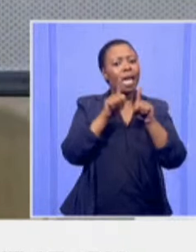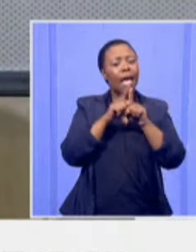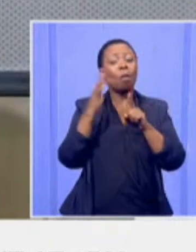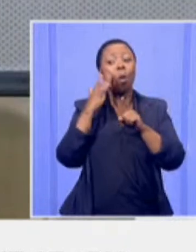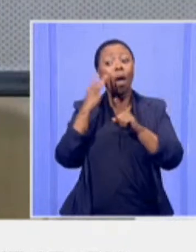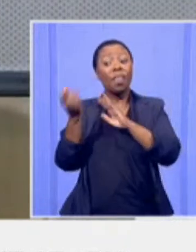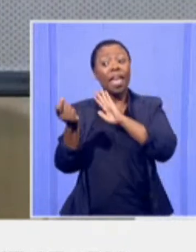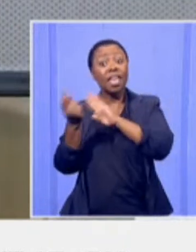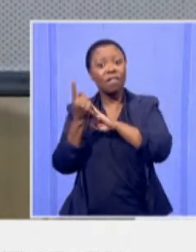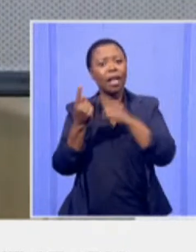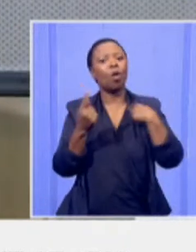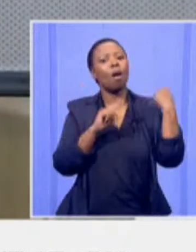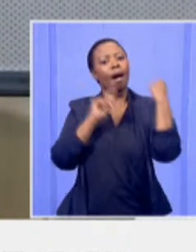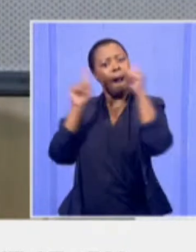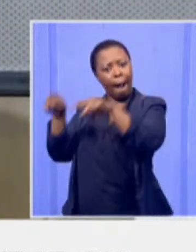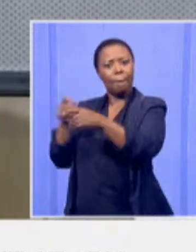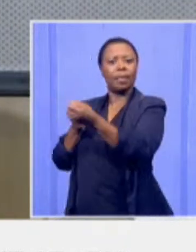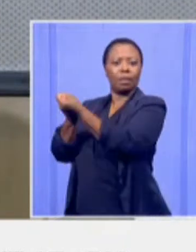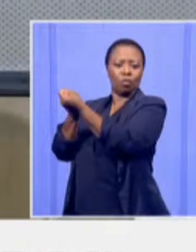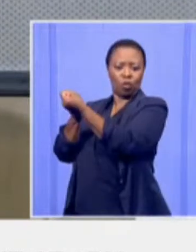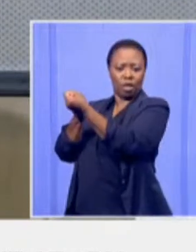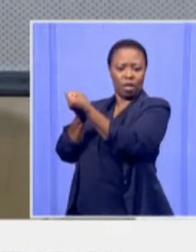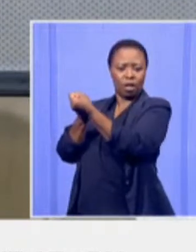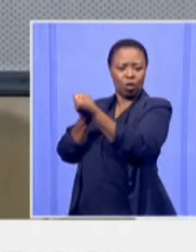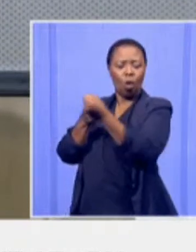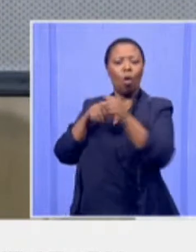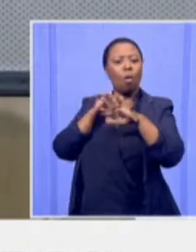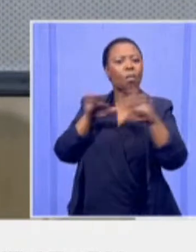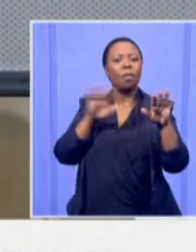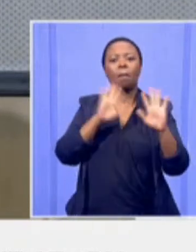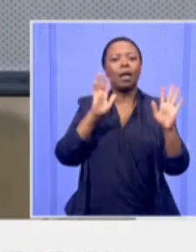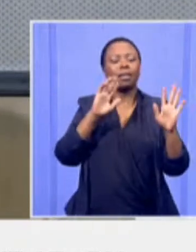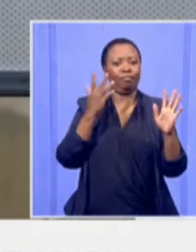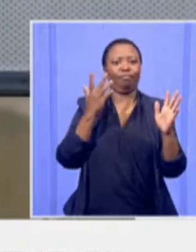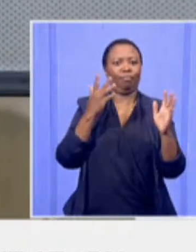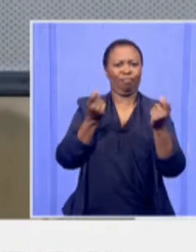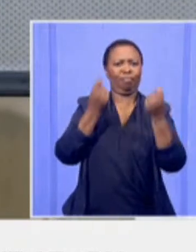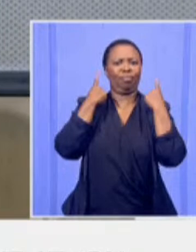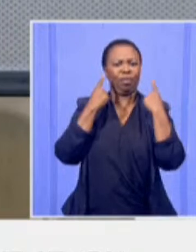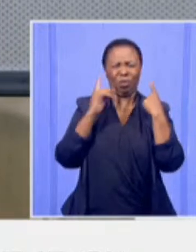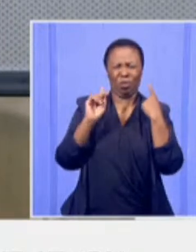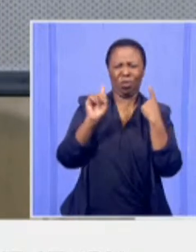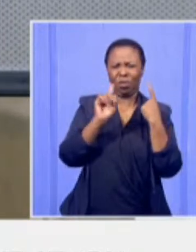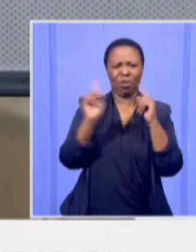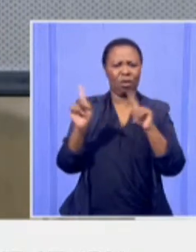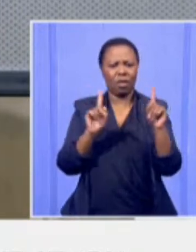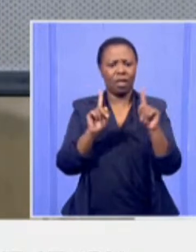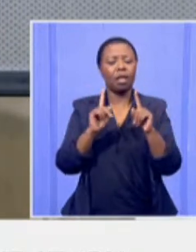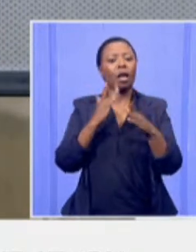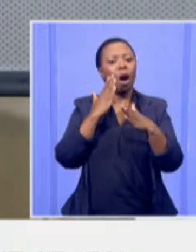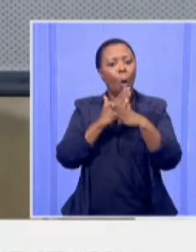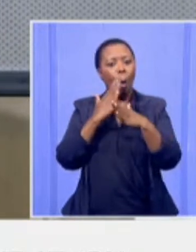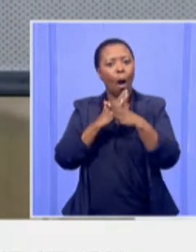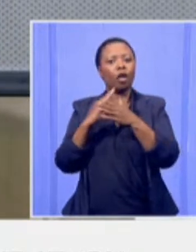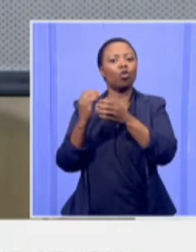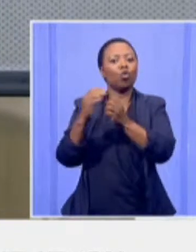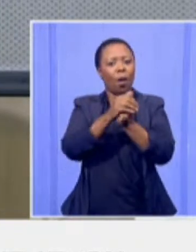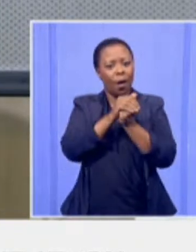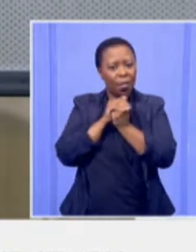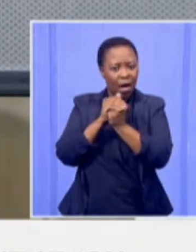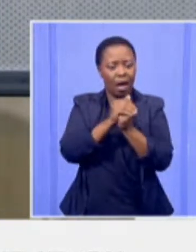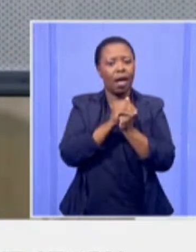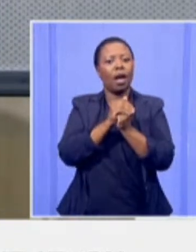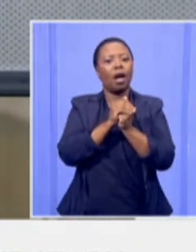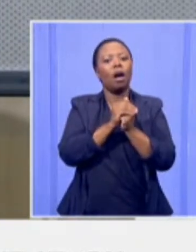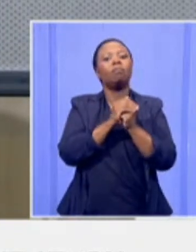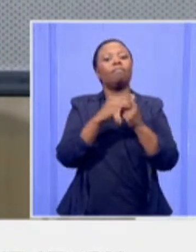and support them. So people must not misunderstand, whenever they're seeing, collaboration between students and staff members